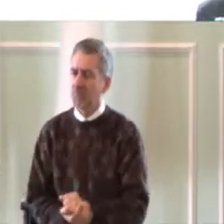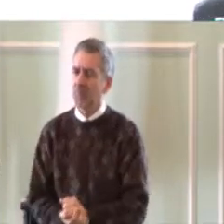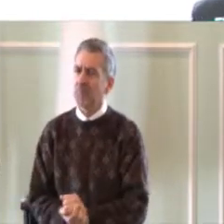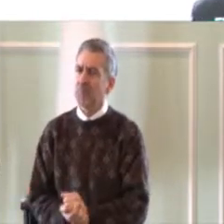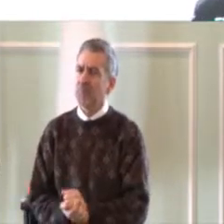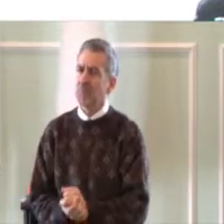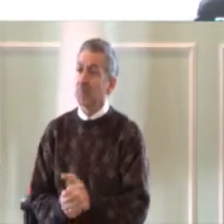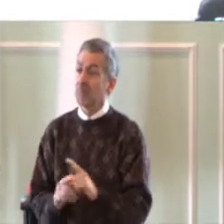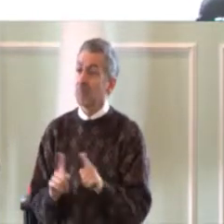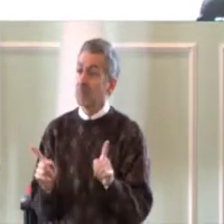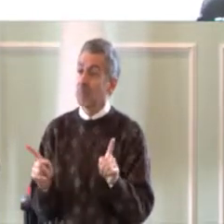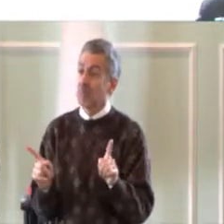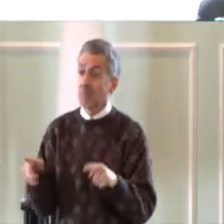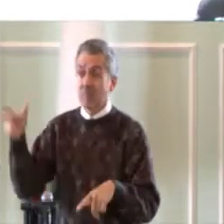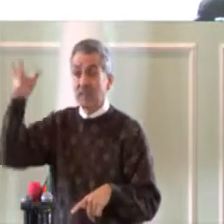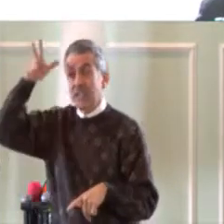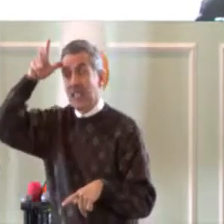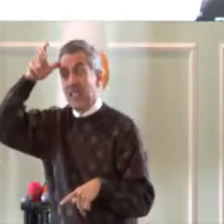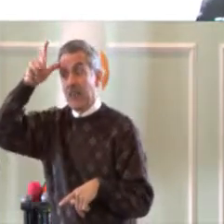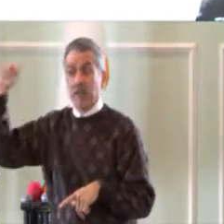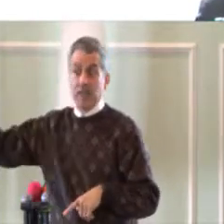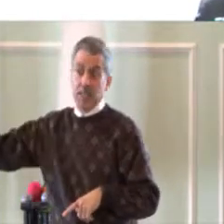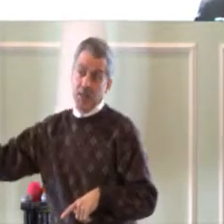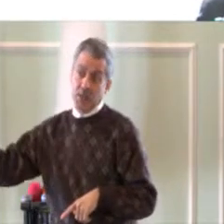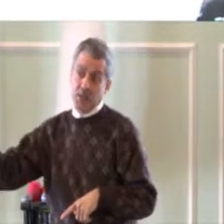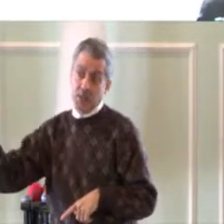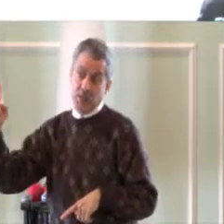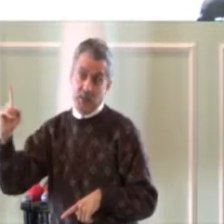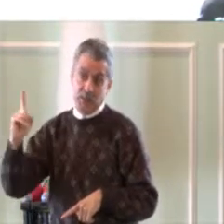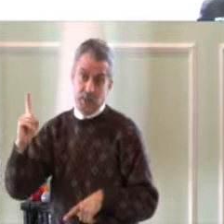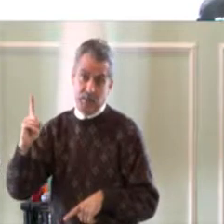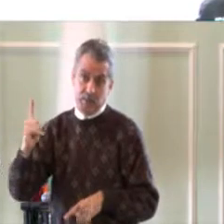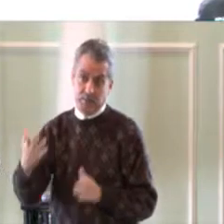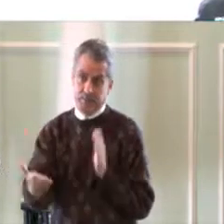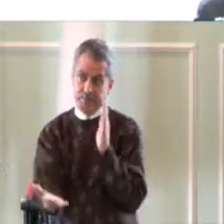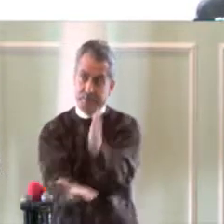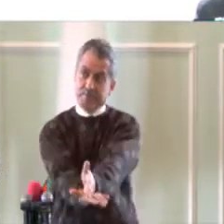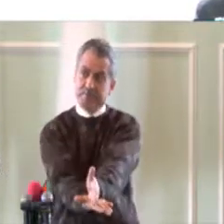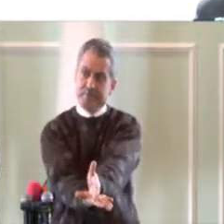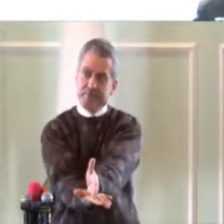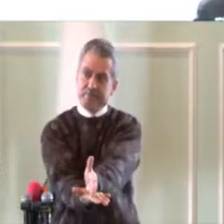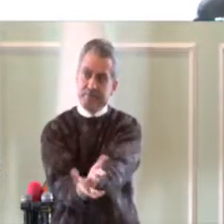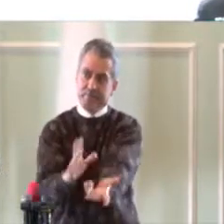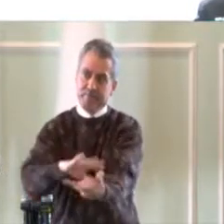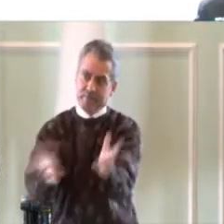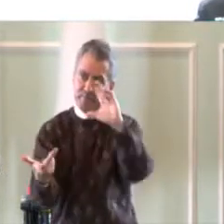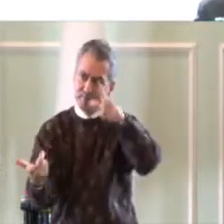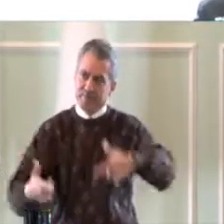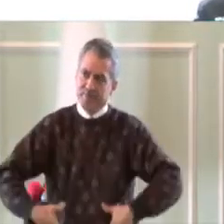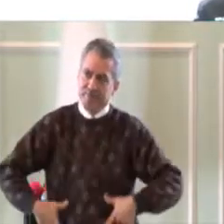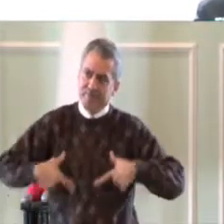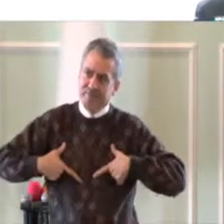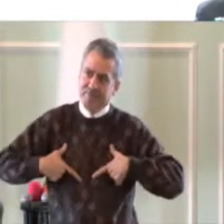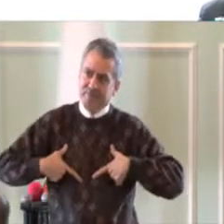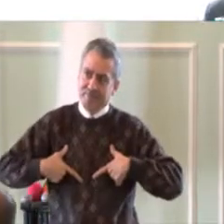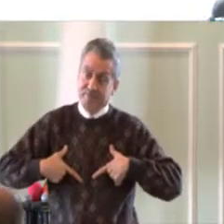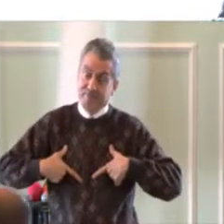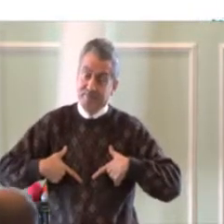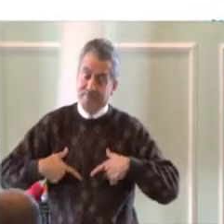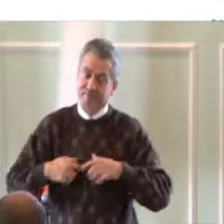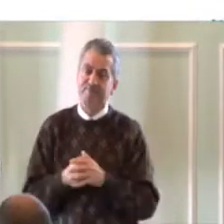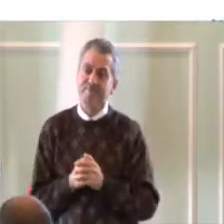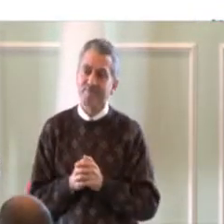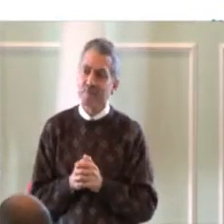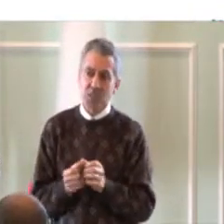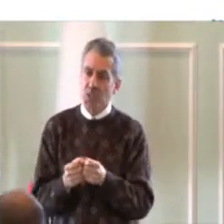But Satan came along and disrupted completely the life of Job. As you know, Job